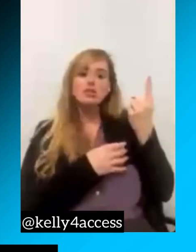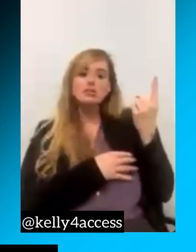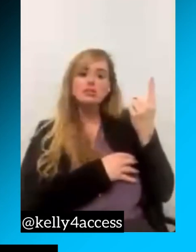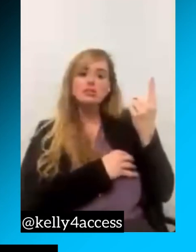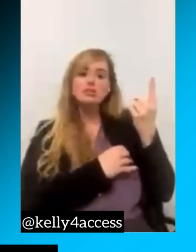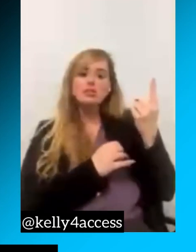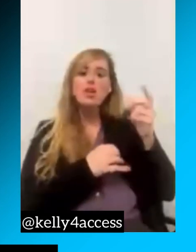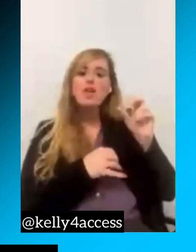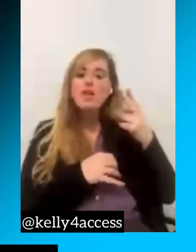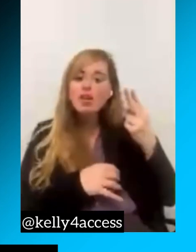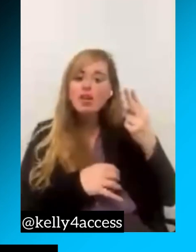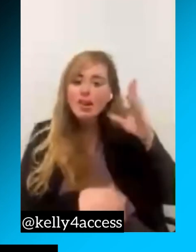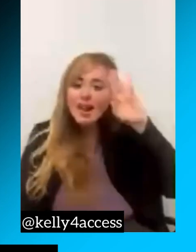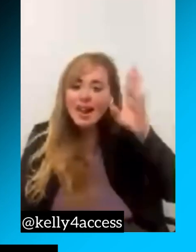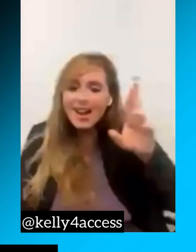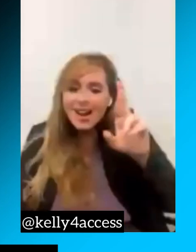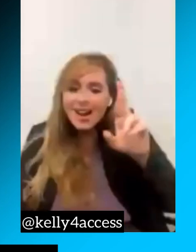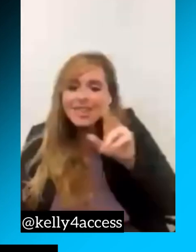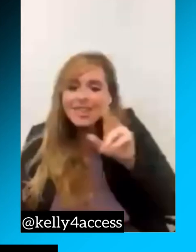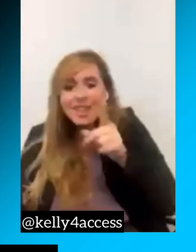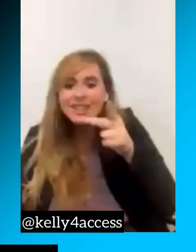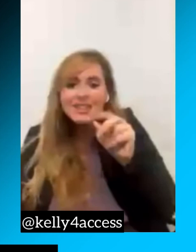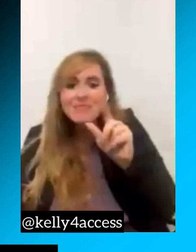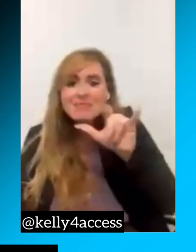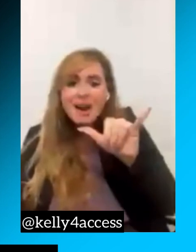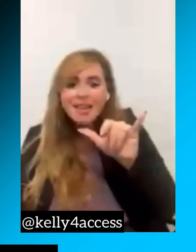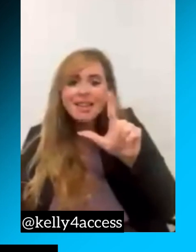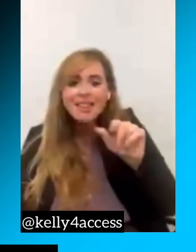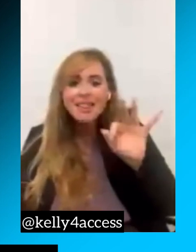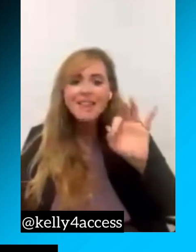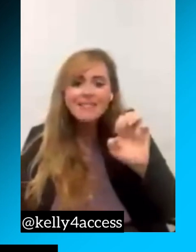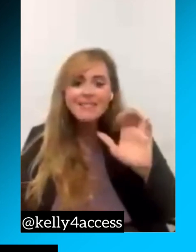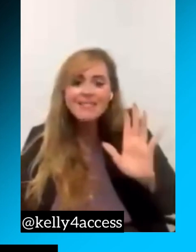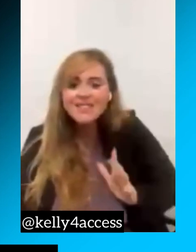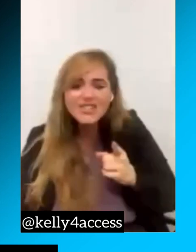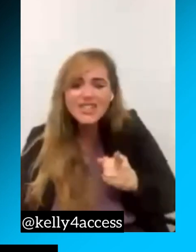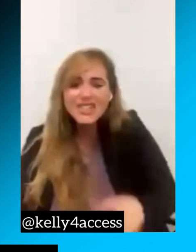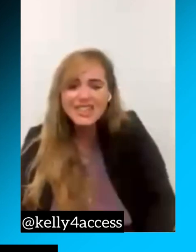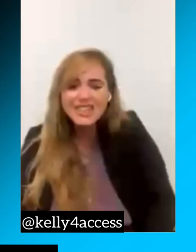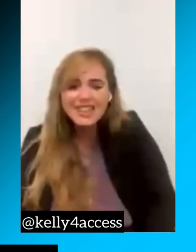oh, hi, Real Poly Life Official. Hey, Nicole.